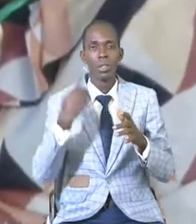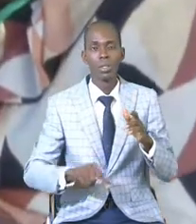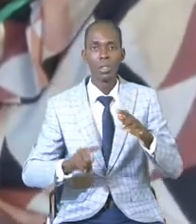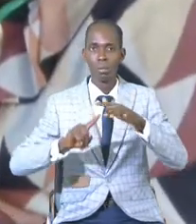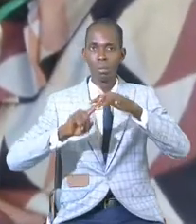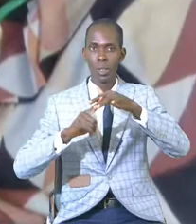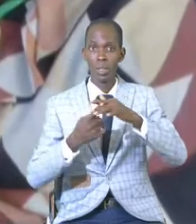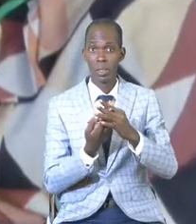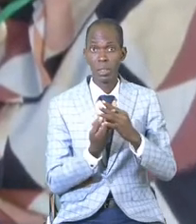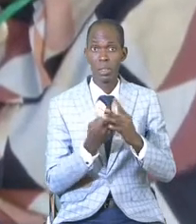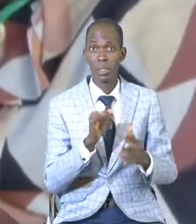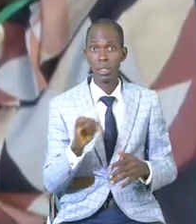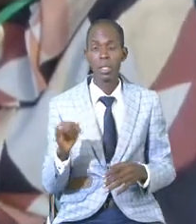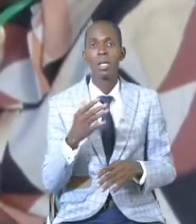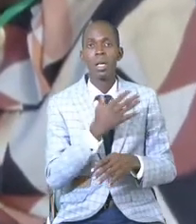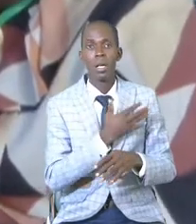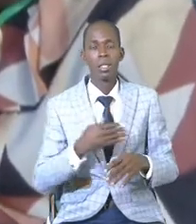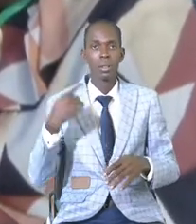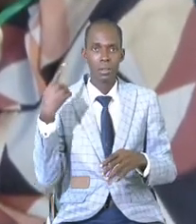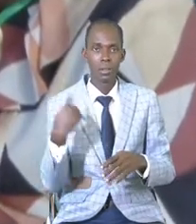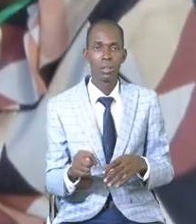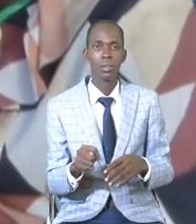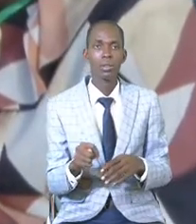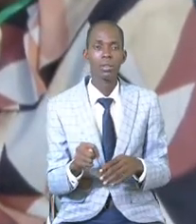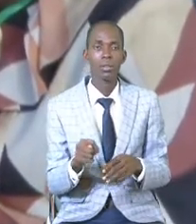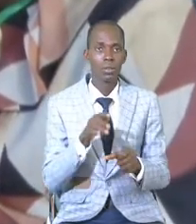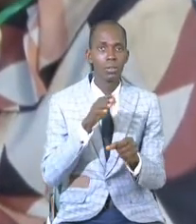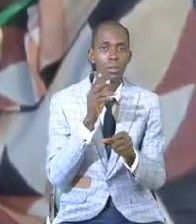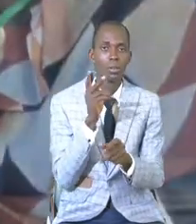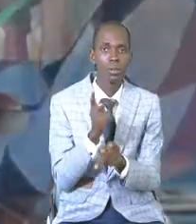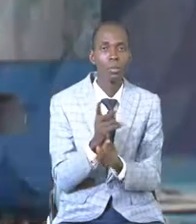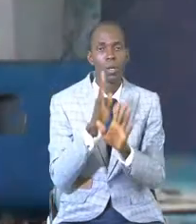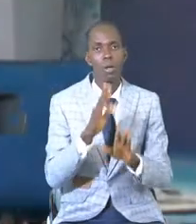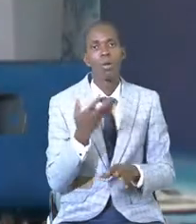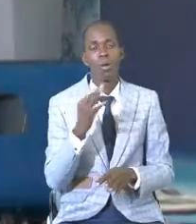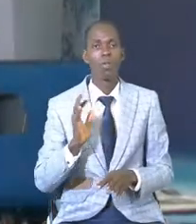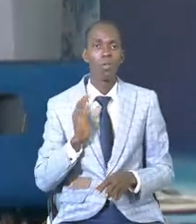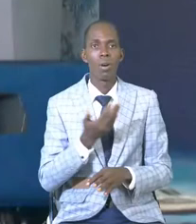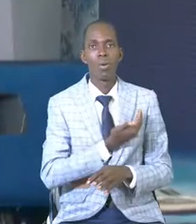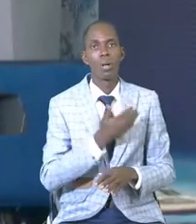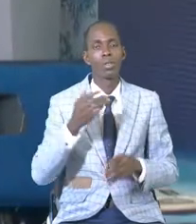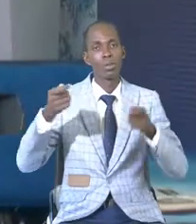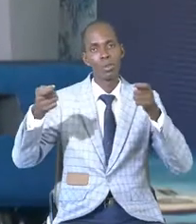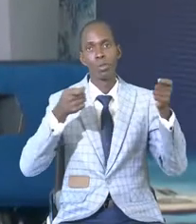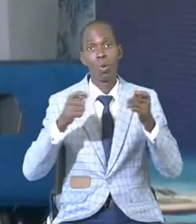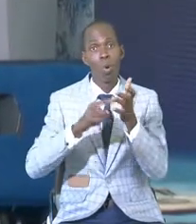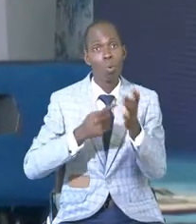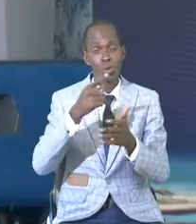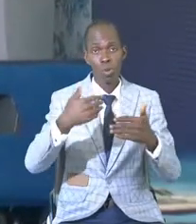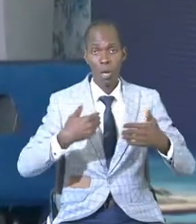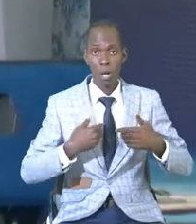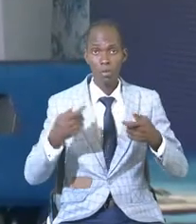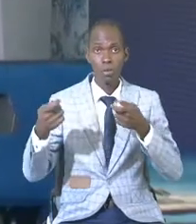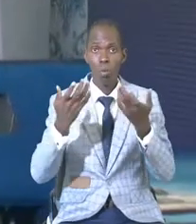the source of our dominion. I want to succeed is the source. I want to have dominion is the source. I want to